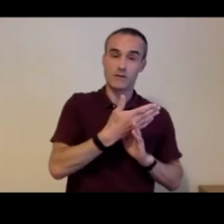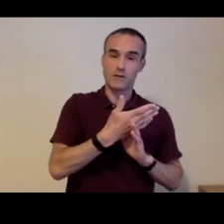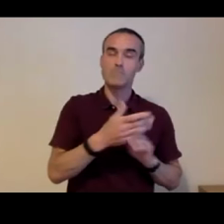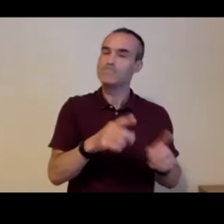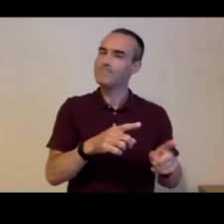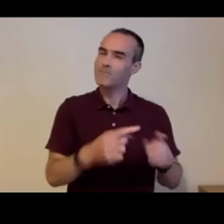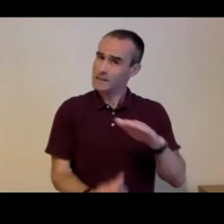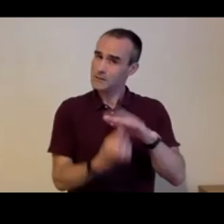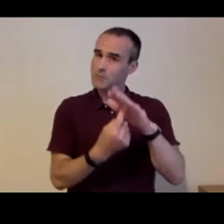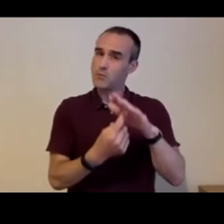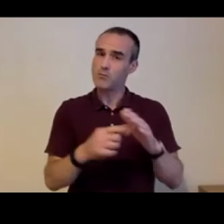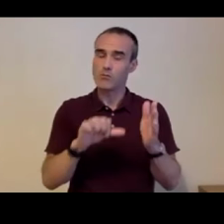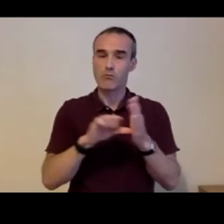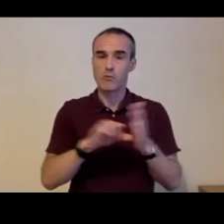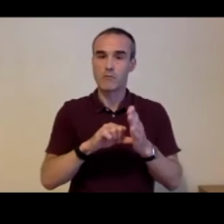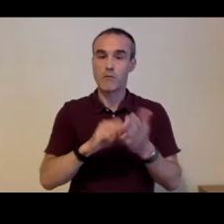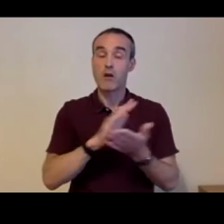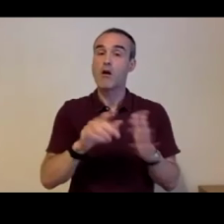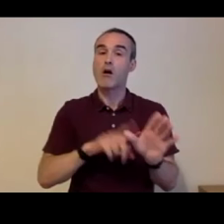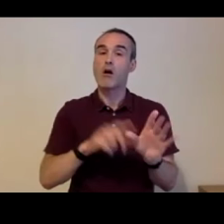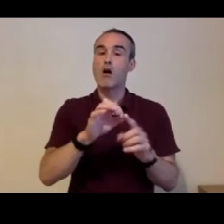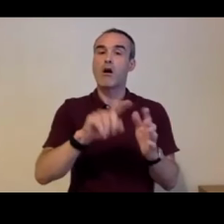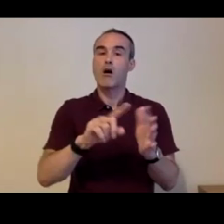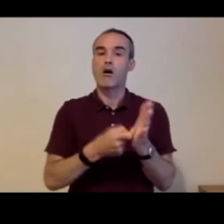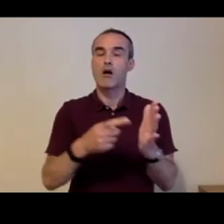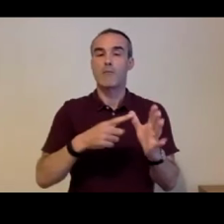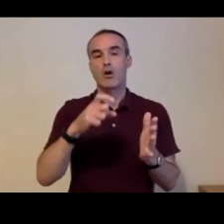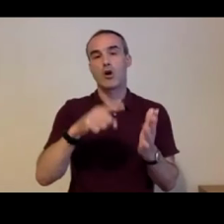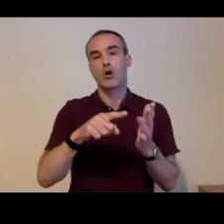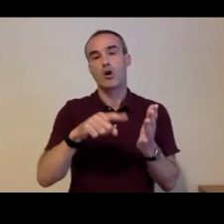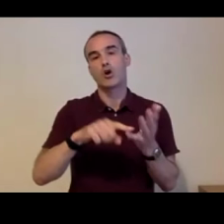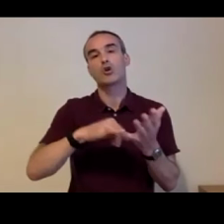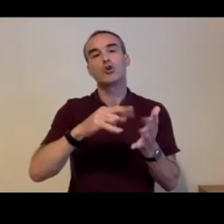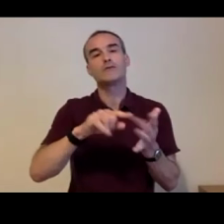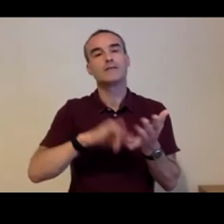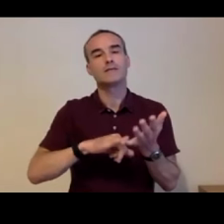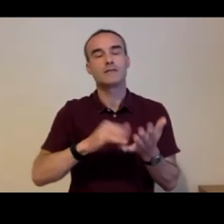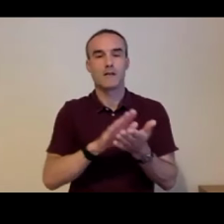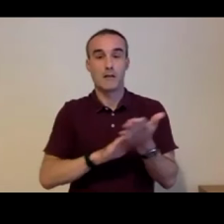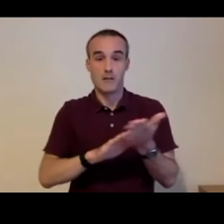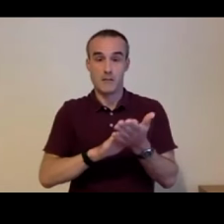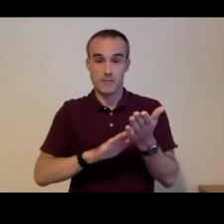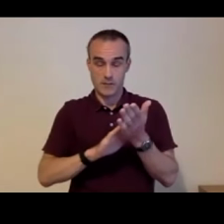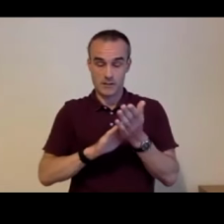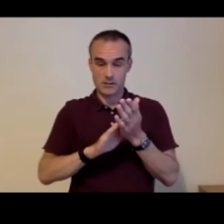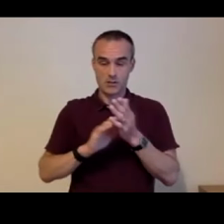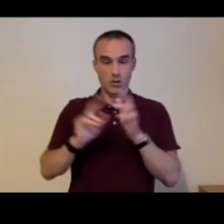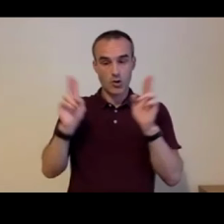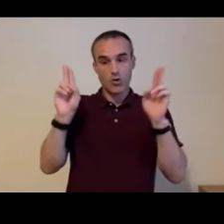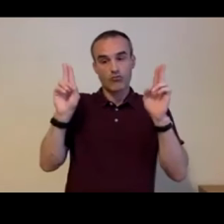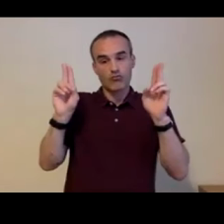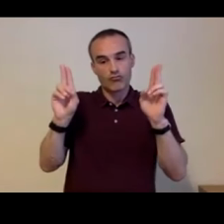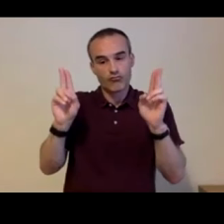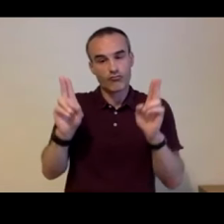problem. Hyperacusis, by which we mean the reduction, decrease, or collapse